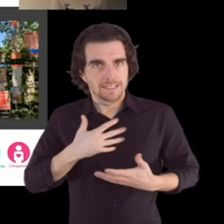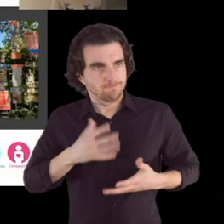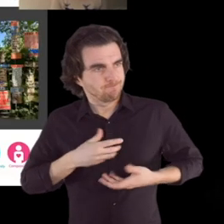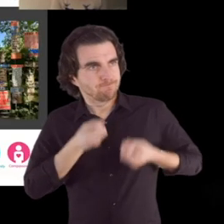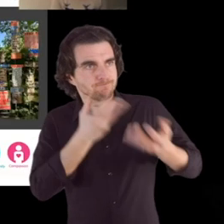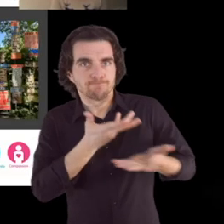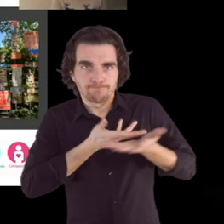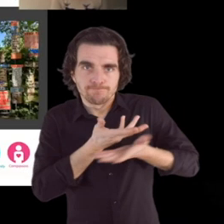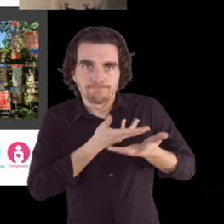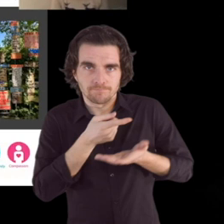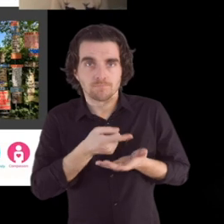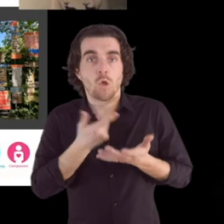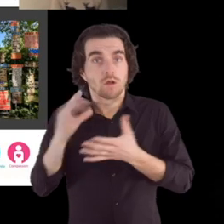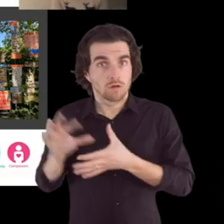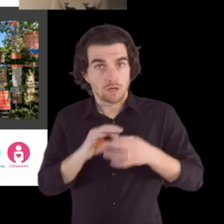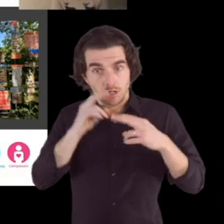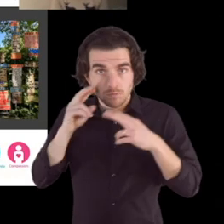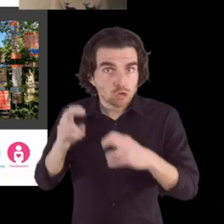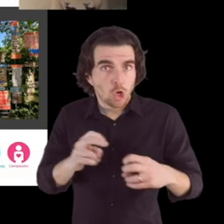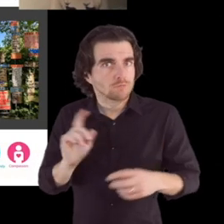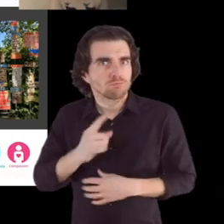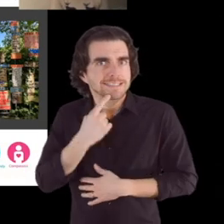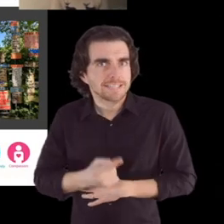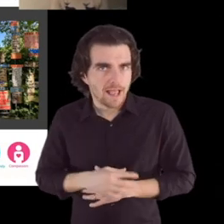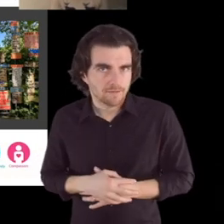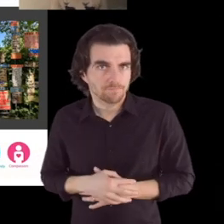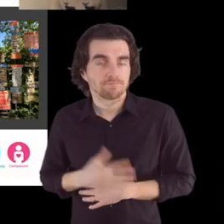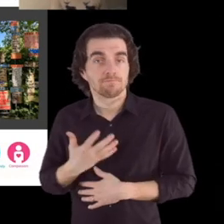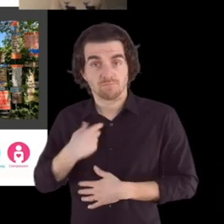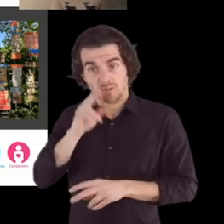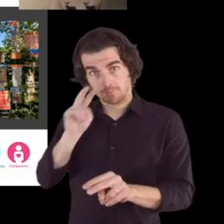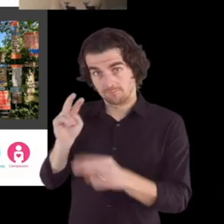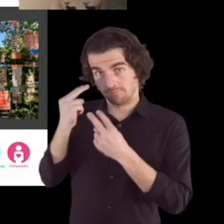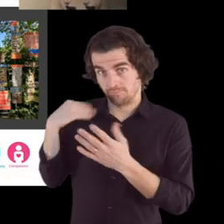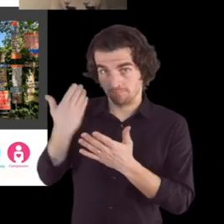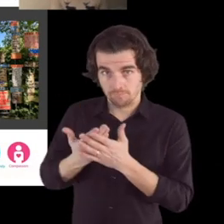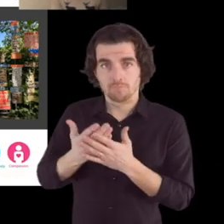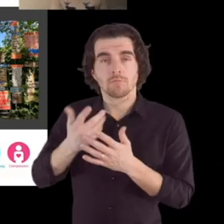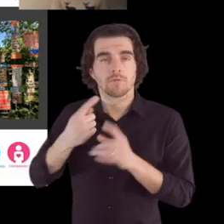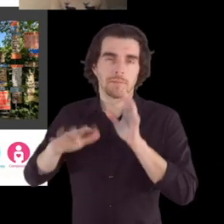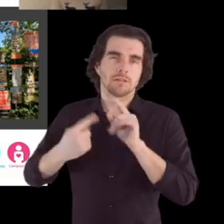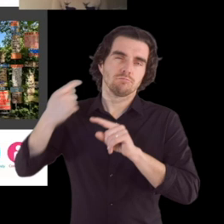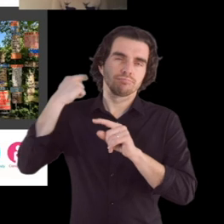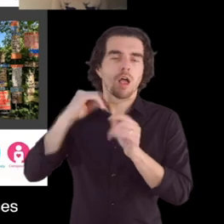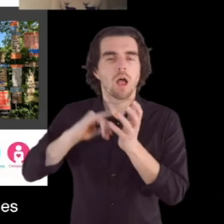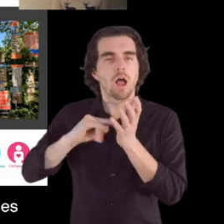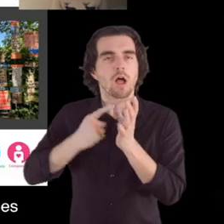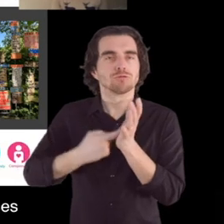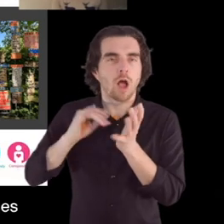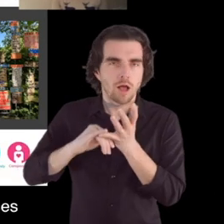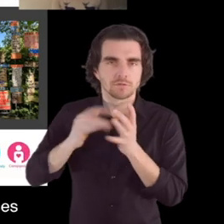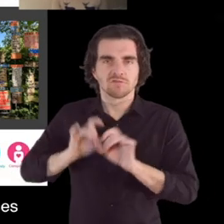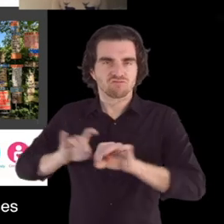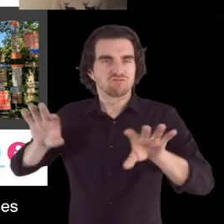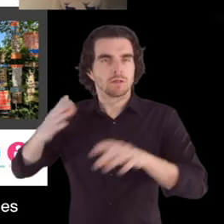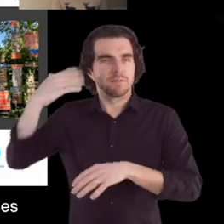somebody. So in relation to the research, what does it say? And certainly when we've looked back over other pandemics such as SARS, etc., what we do know is